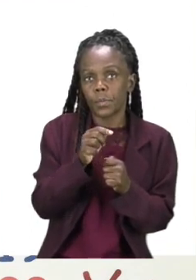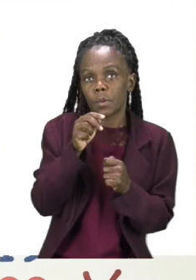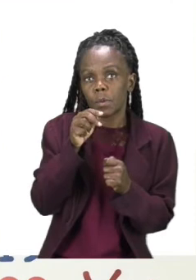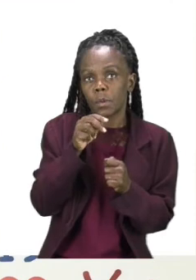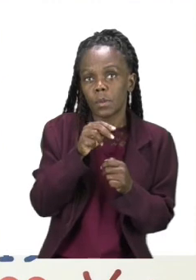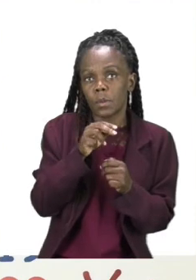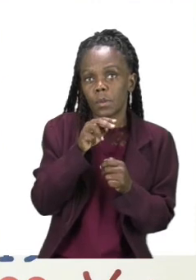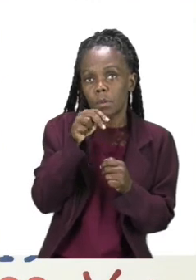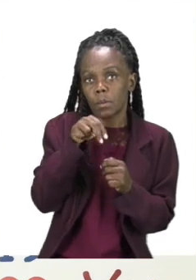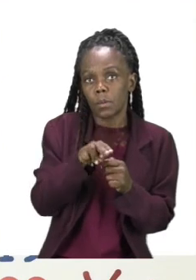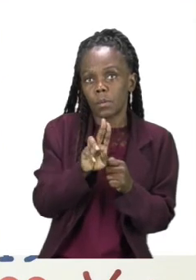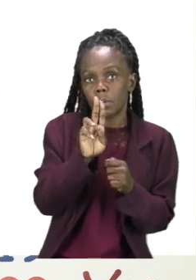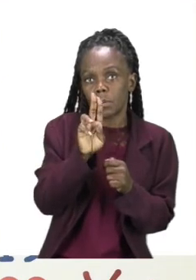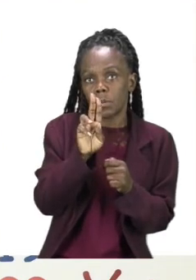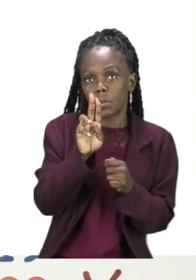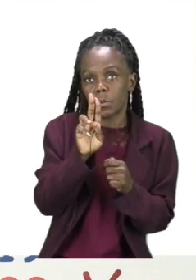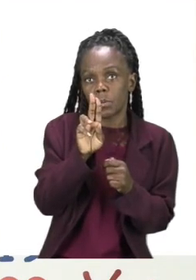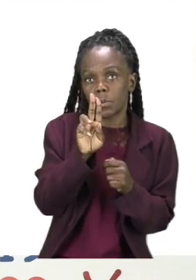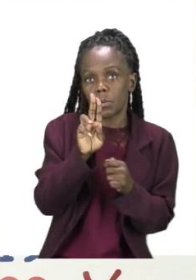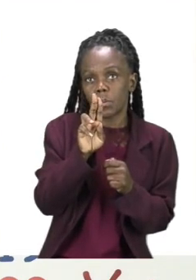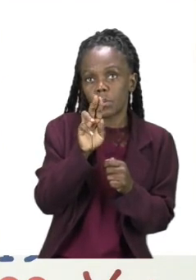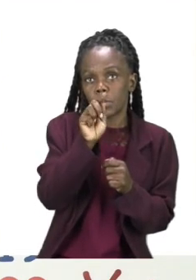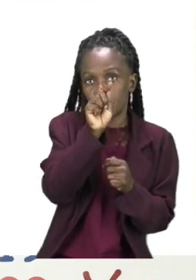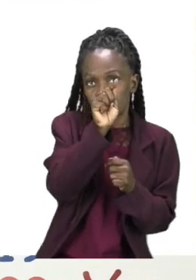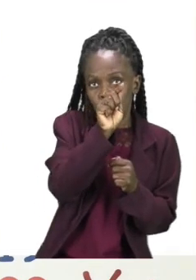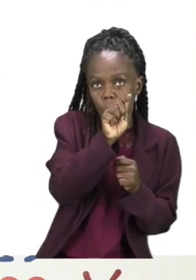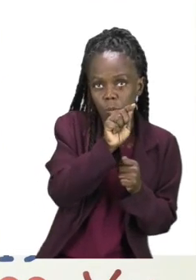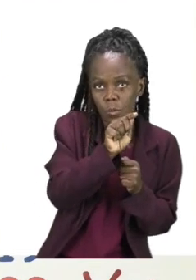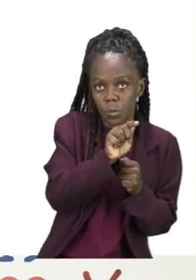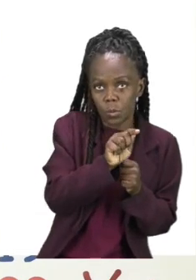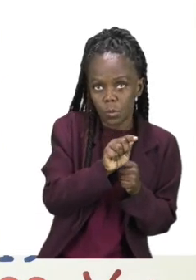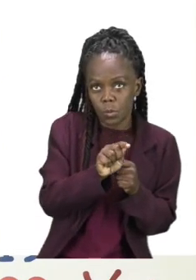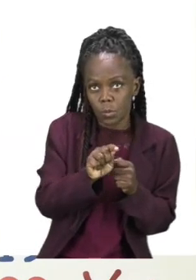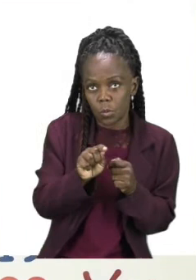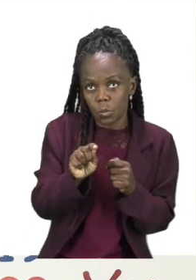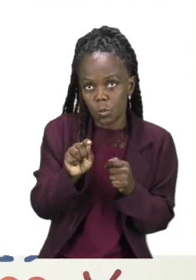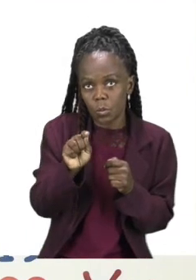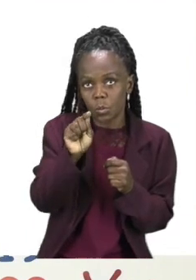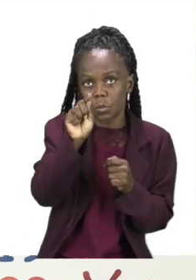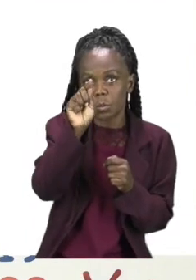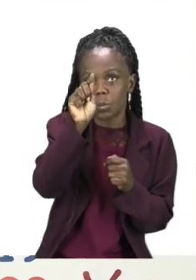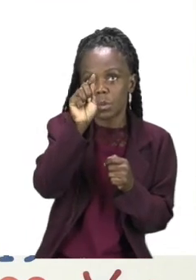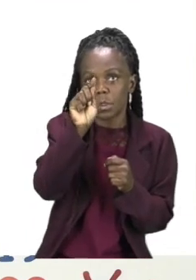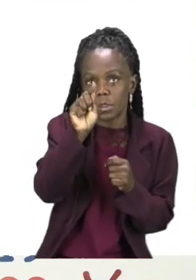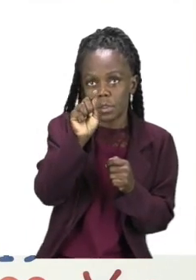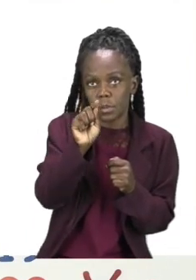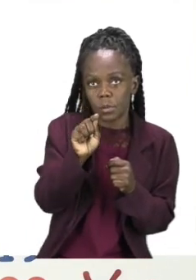A. So we go under, up,